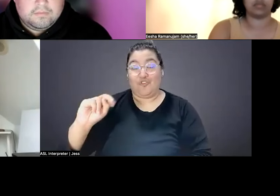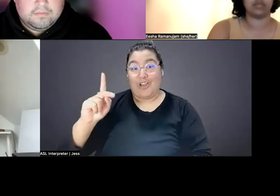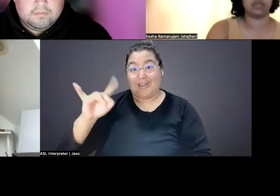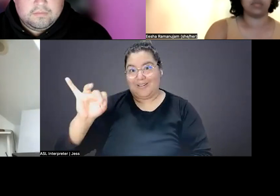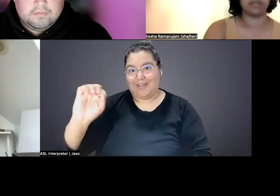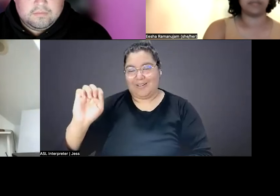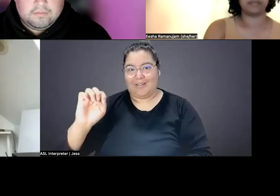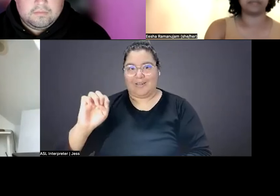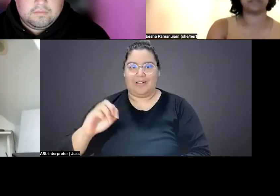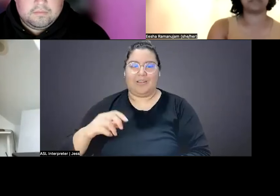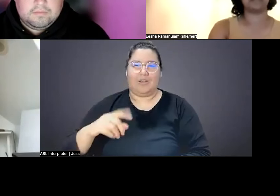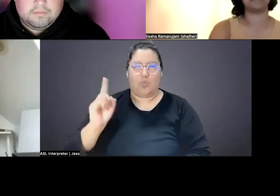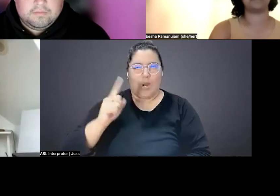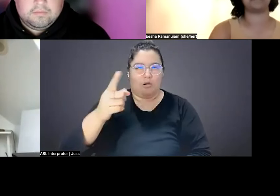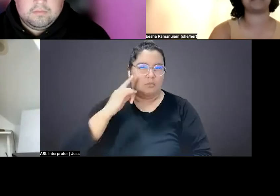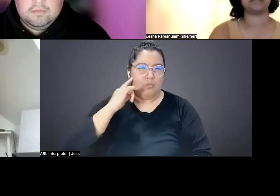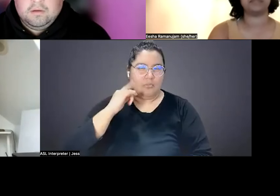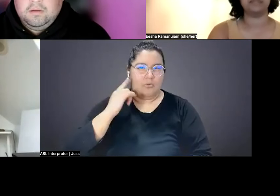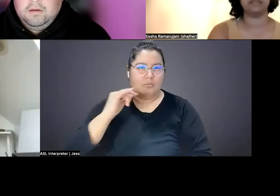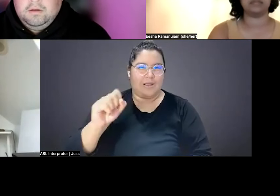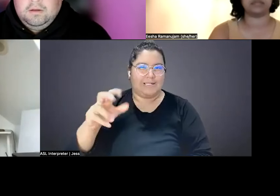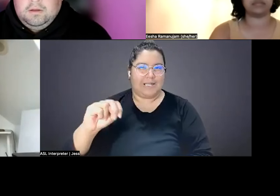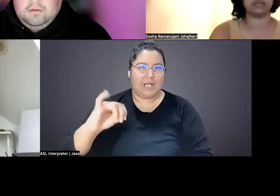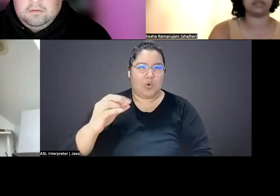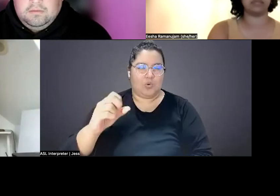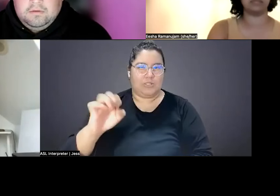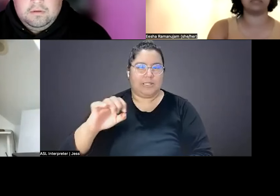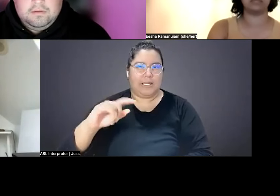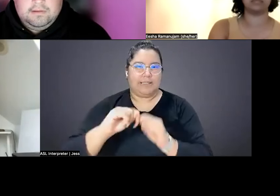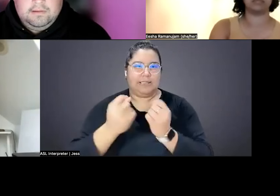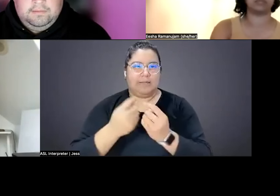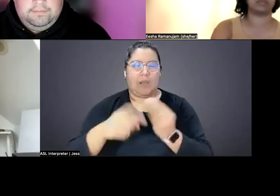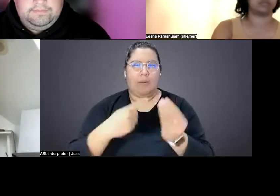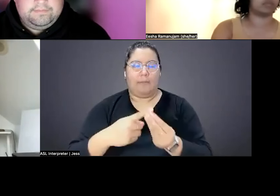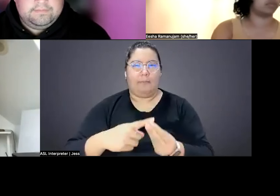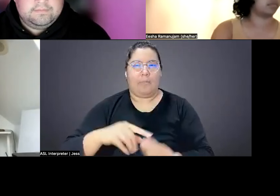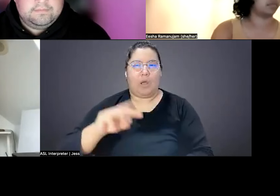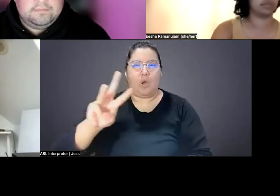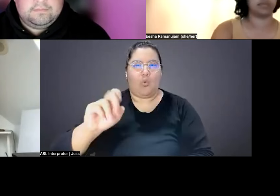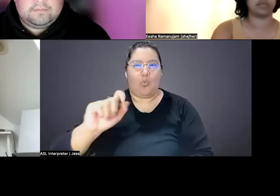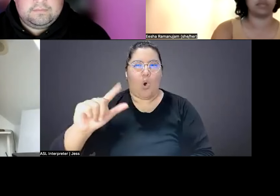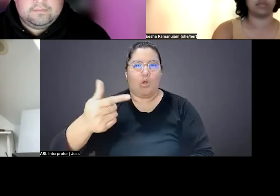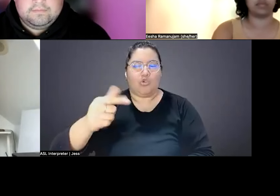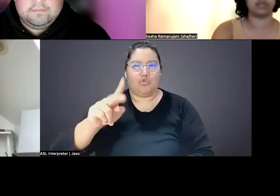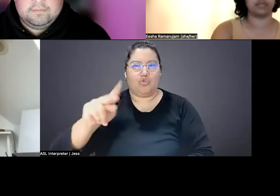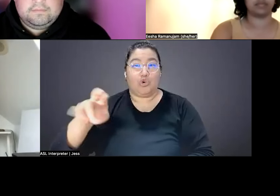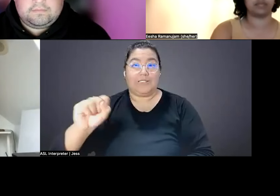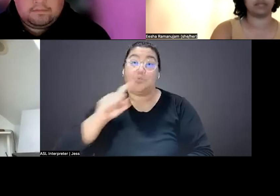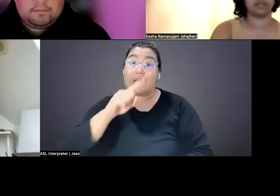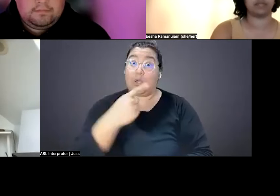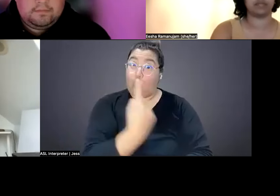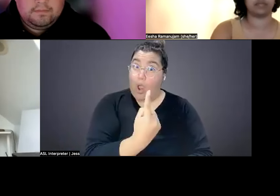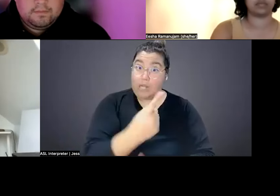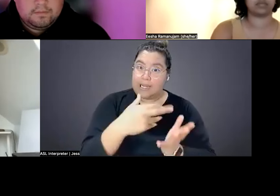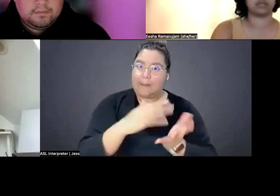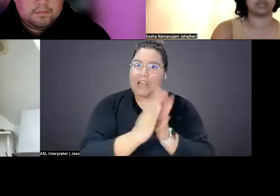San Jose team on Walgreens. It actually ended up being 2 case studies in one